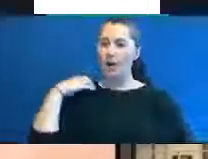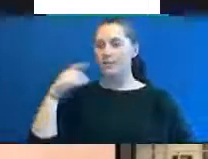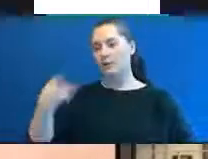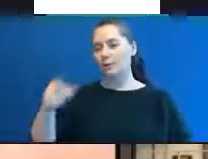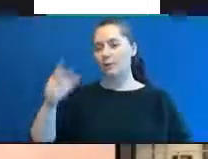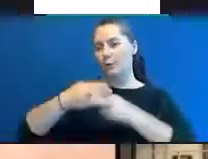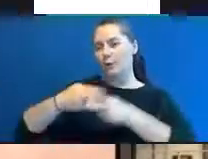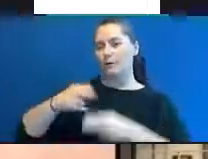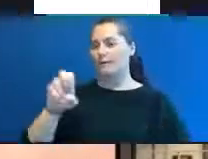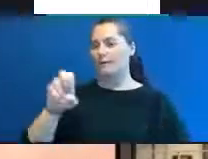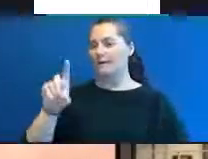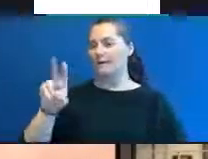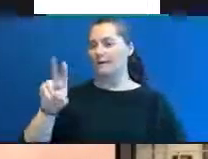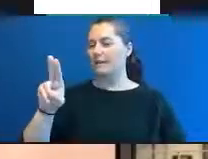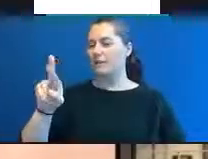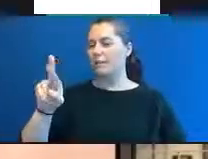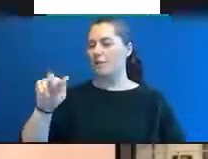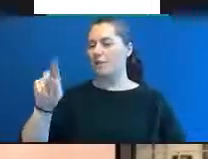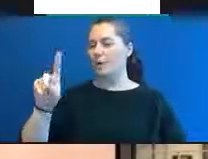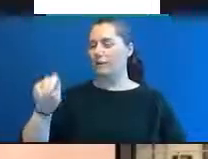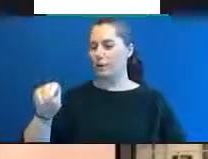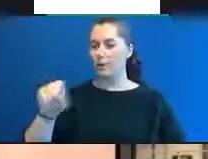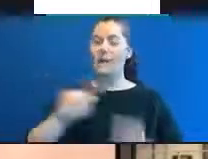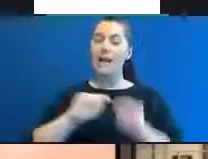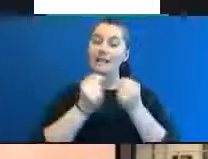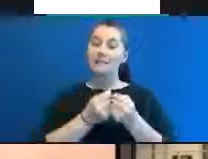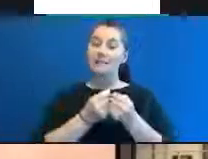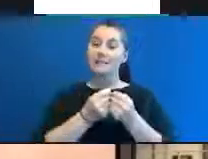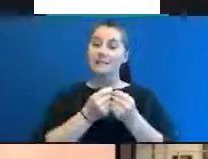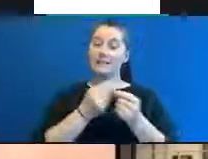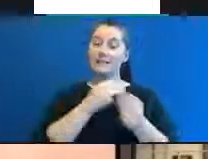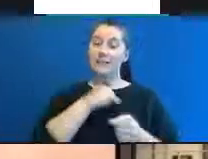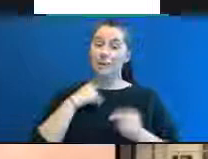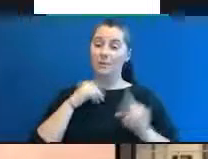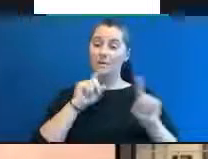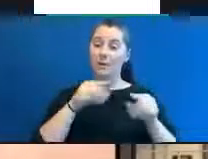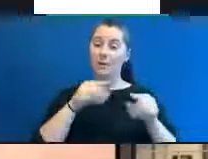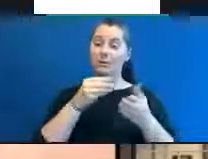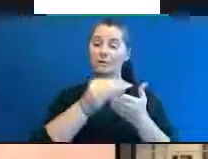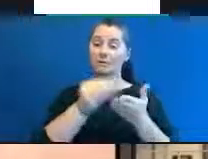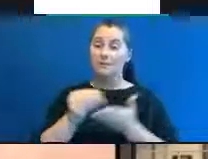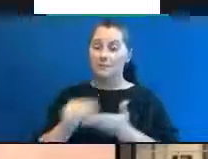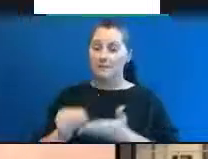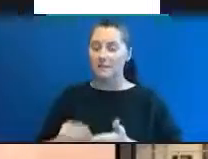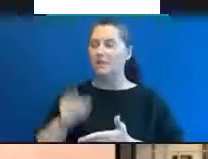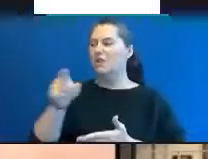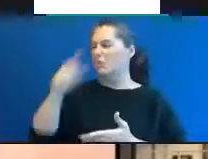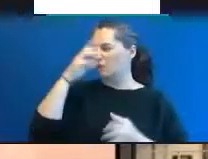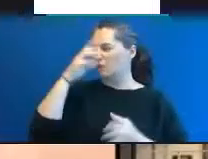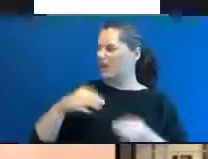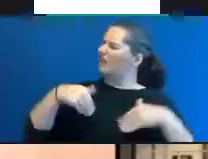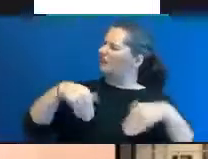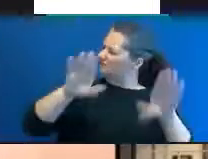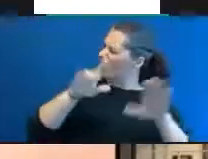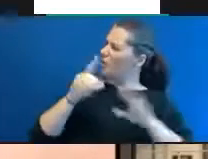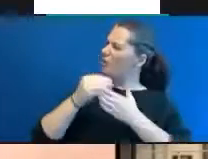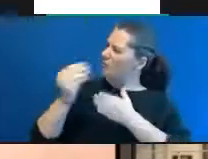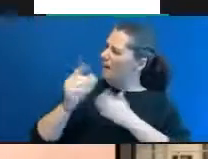and then we'll have all of our team members here who go spend. So you're sending me out to go buy lunch for everyone. I come in